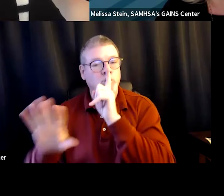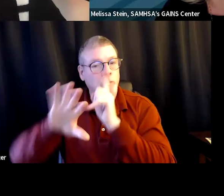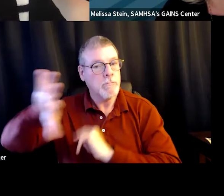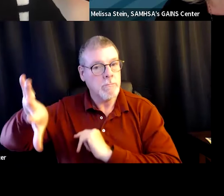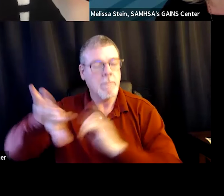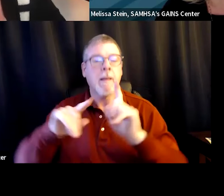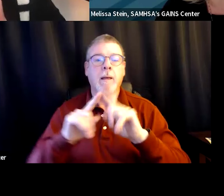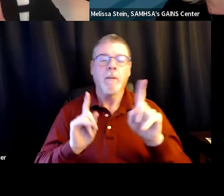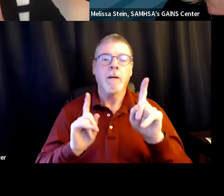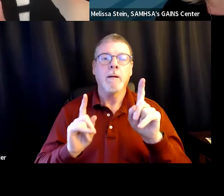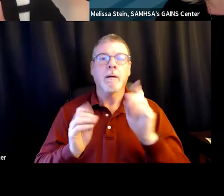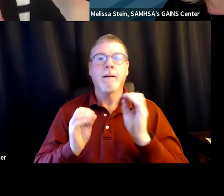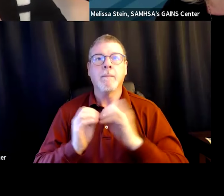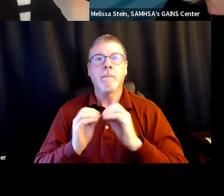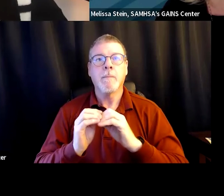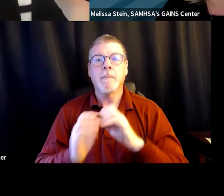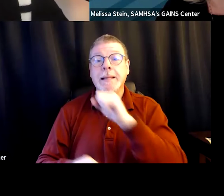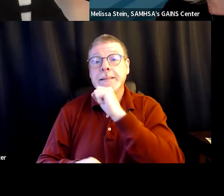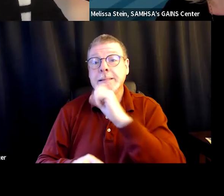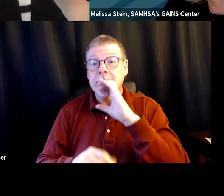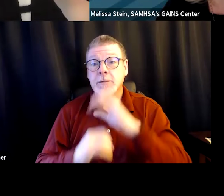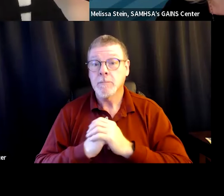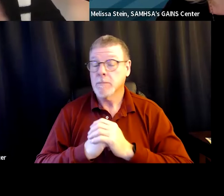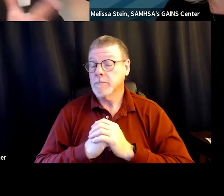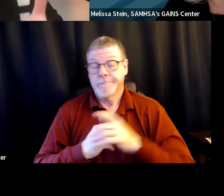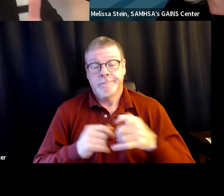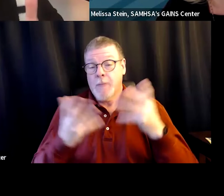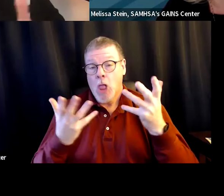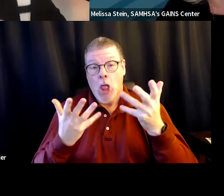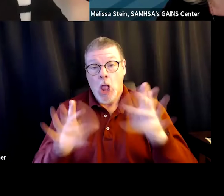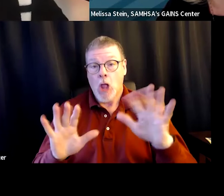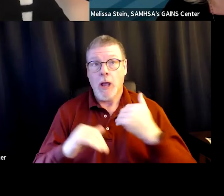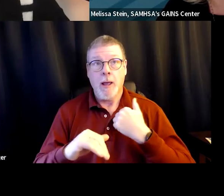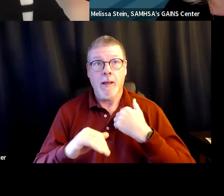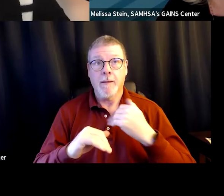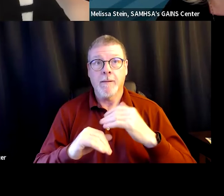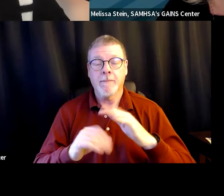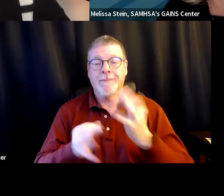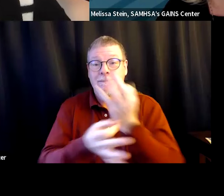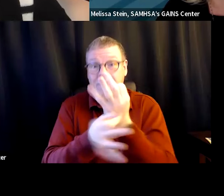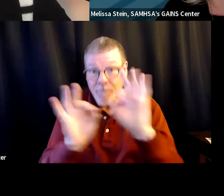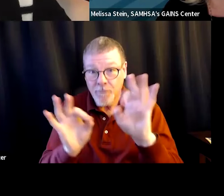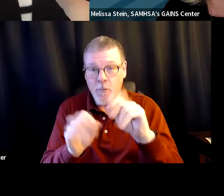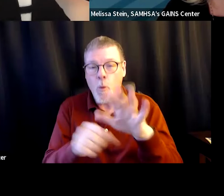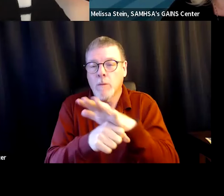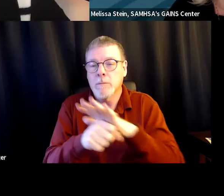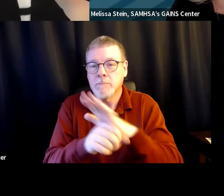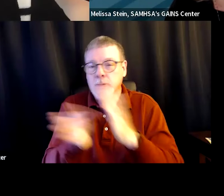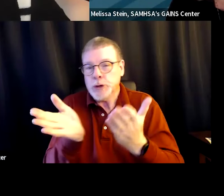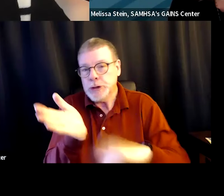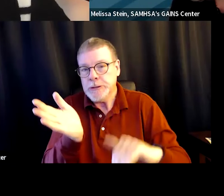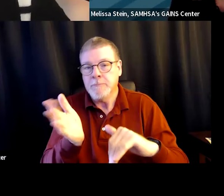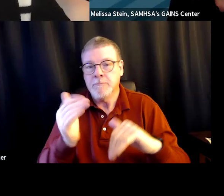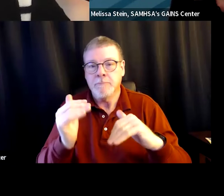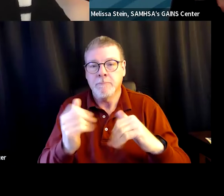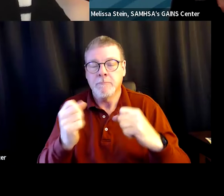things like senior centers already have free or low cost activities that involve peer